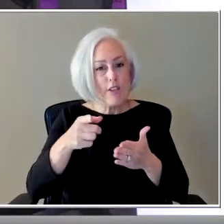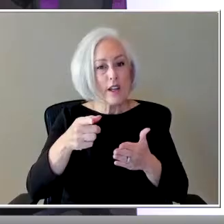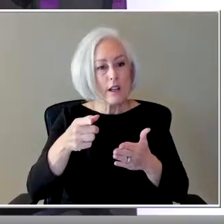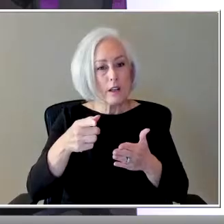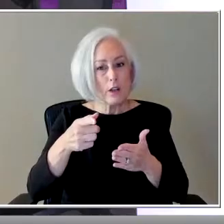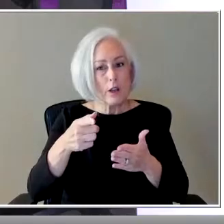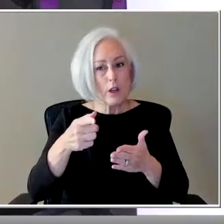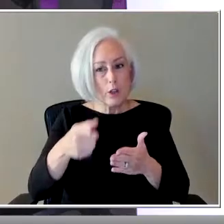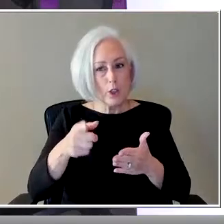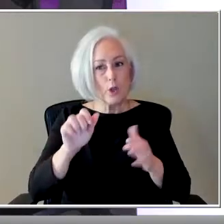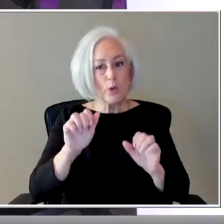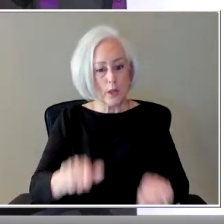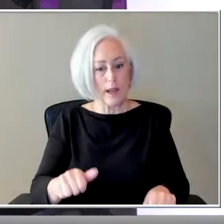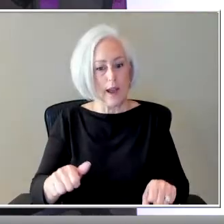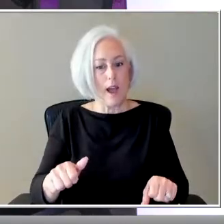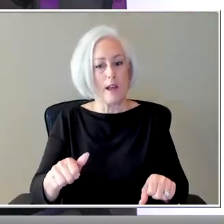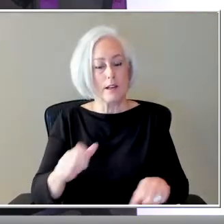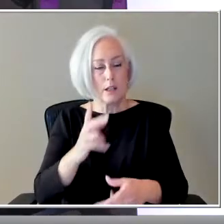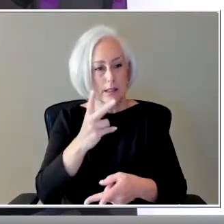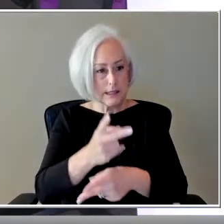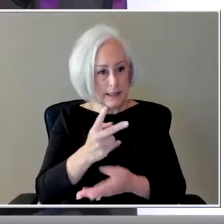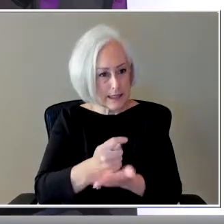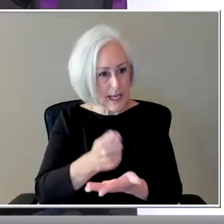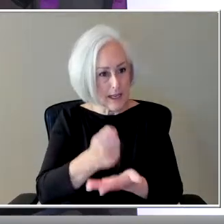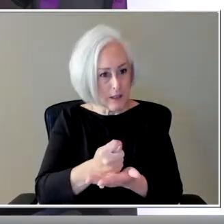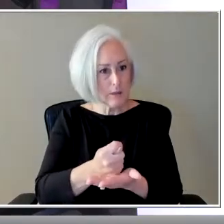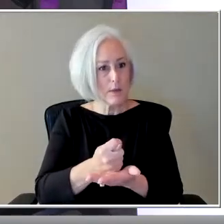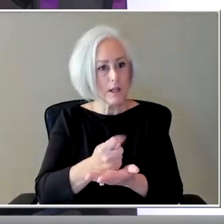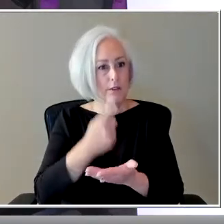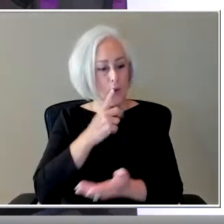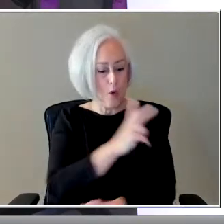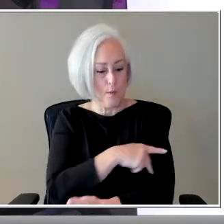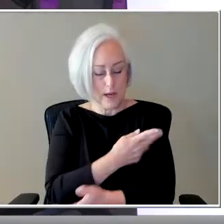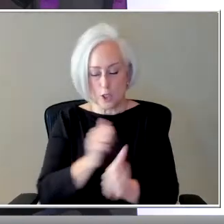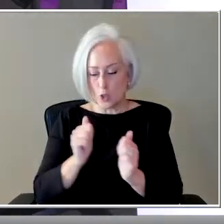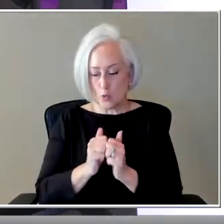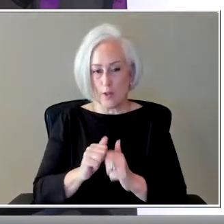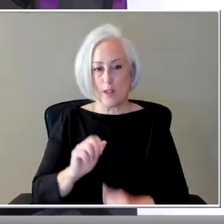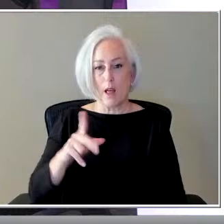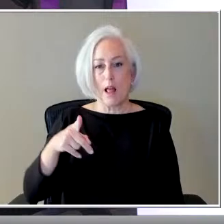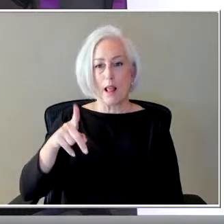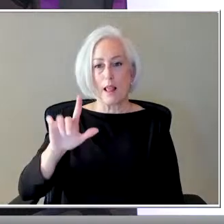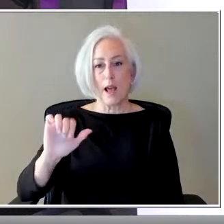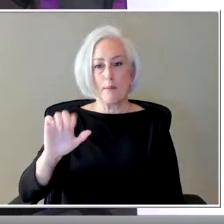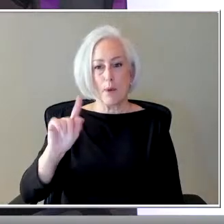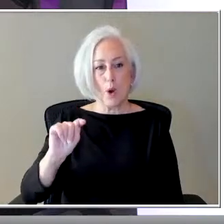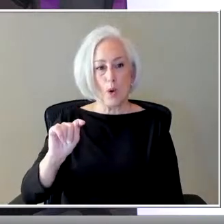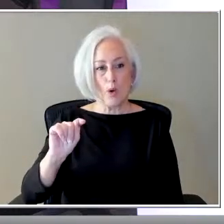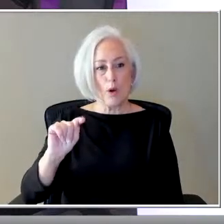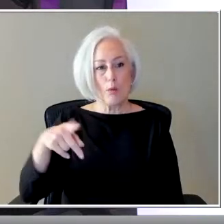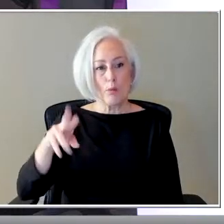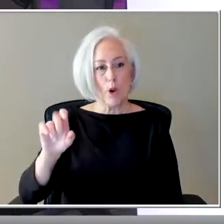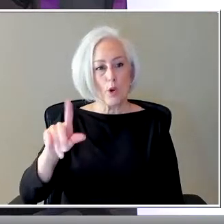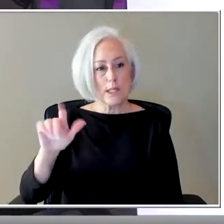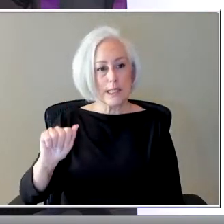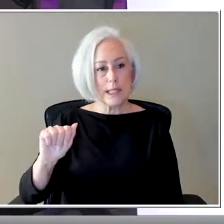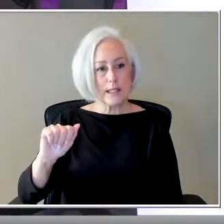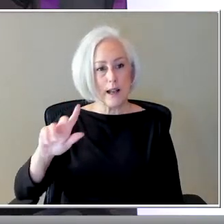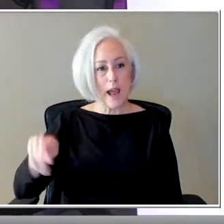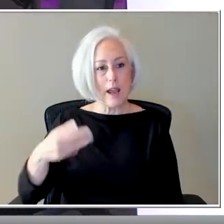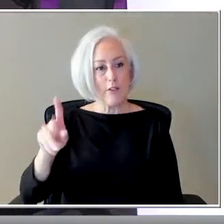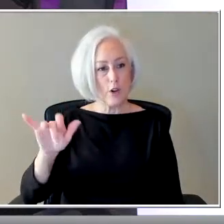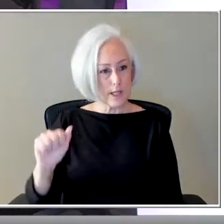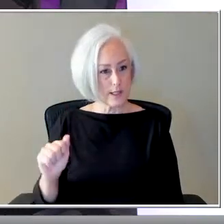have patients treated with lipoprotein apheresis? Is Danielle just one of a handful, or do you have a bunch of patients you can send to